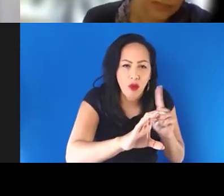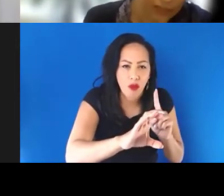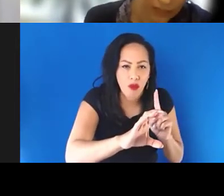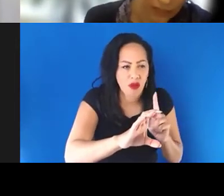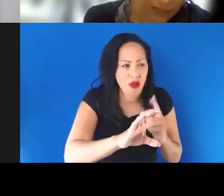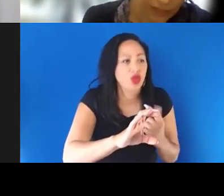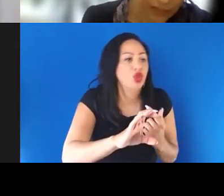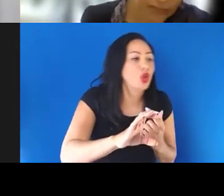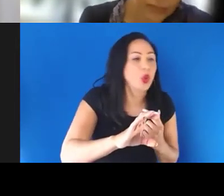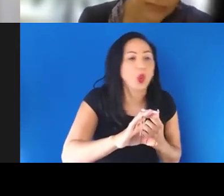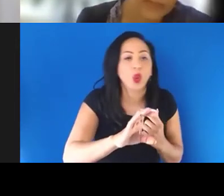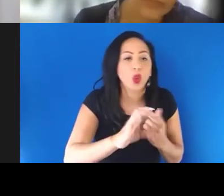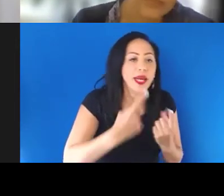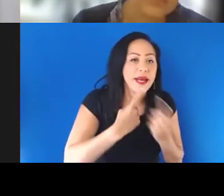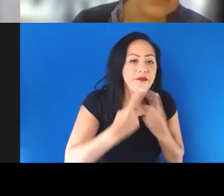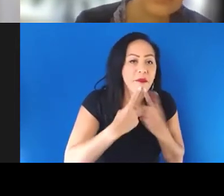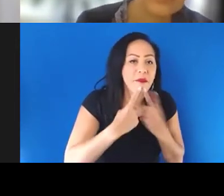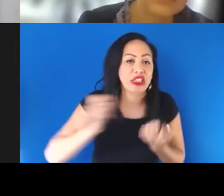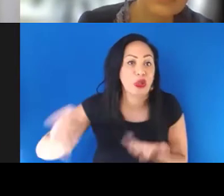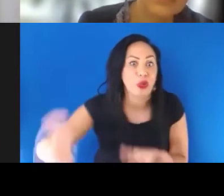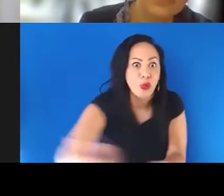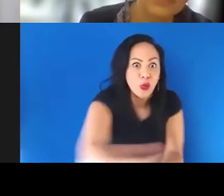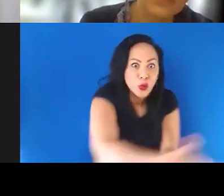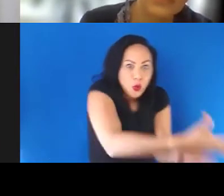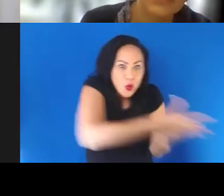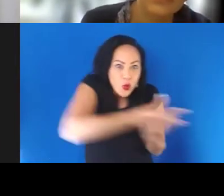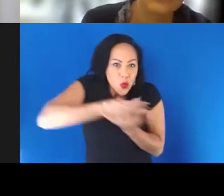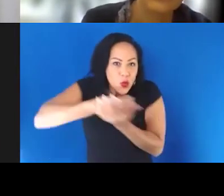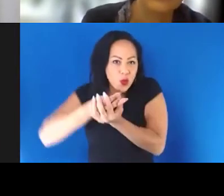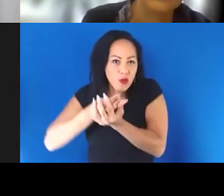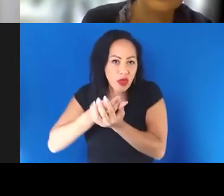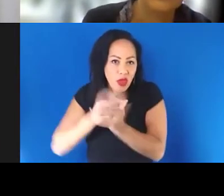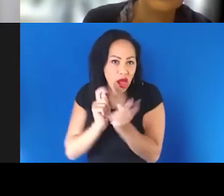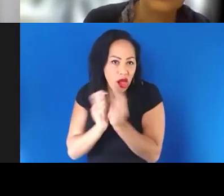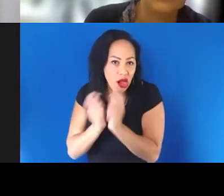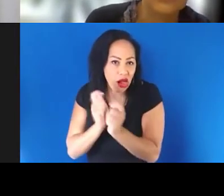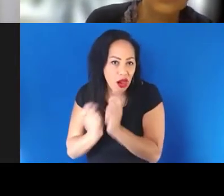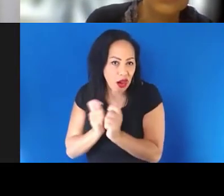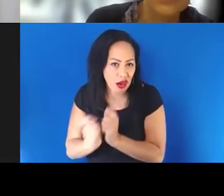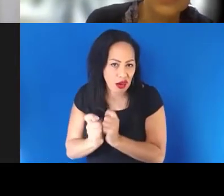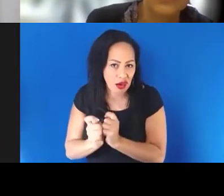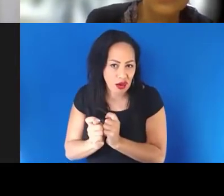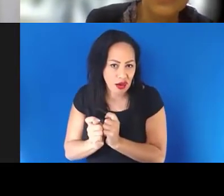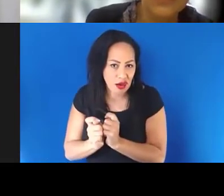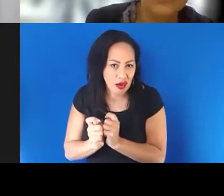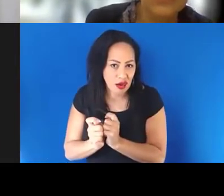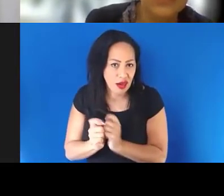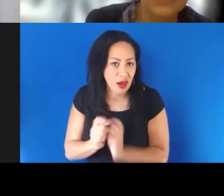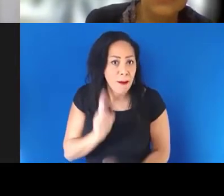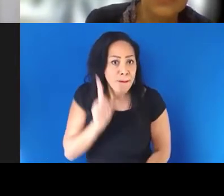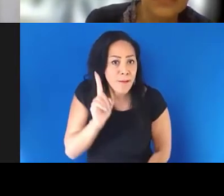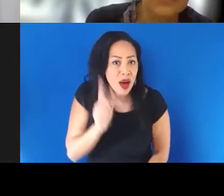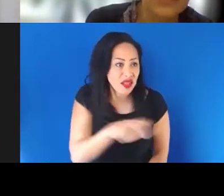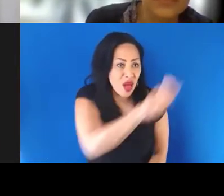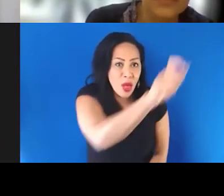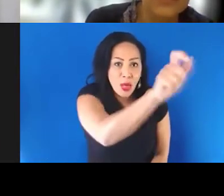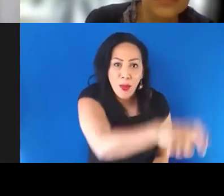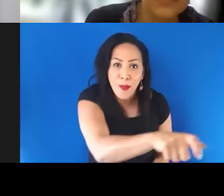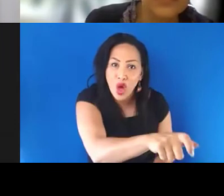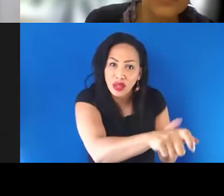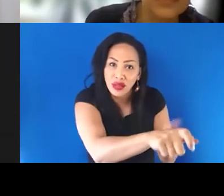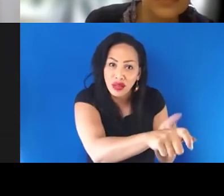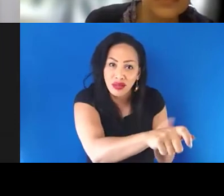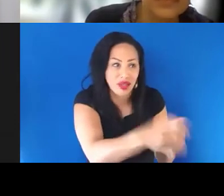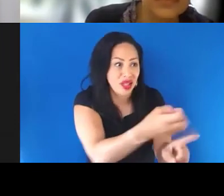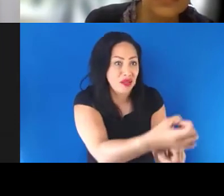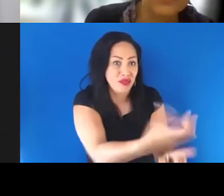hybridize it till the person who answered the question doesn't even have the right to say, what did my answer tell you that